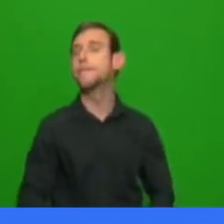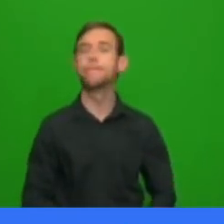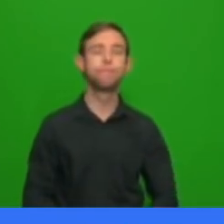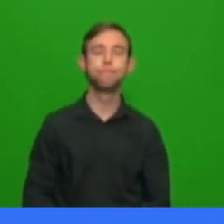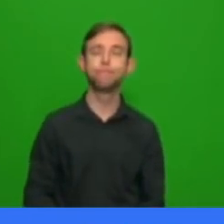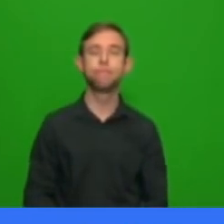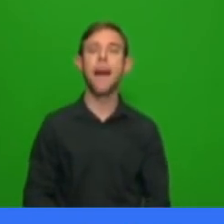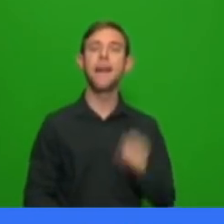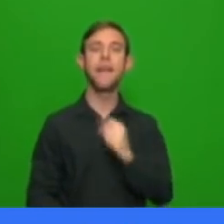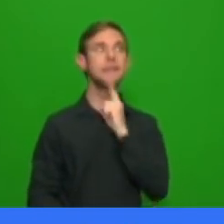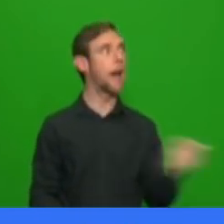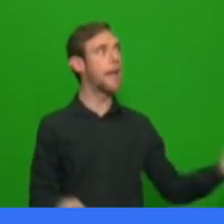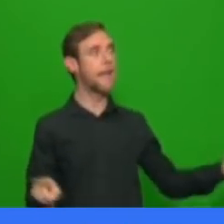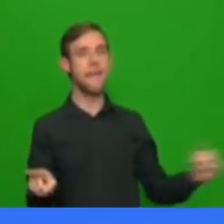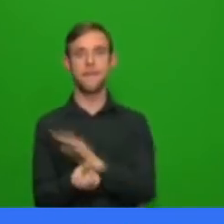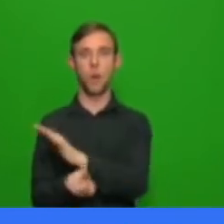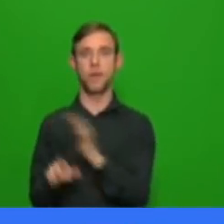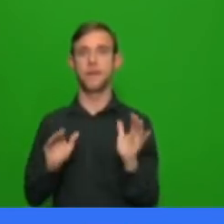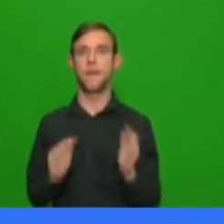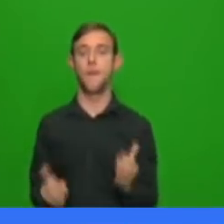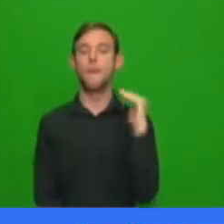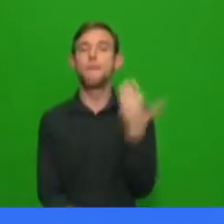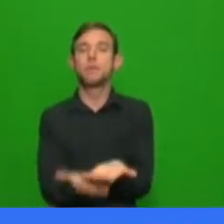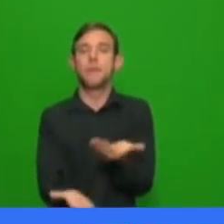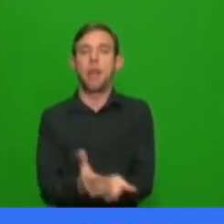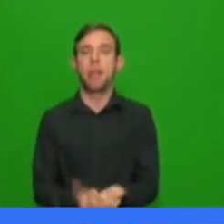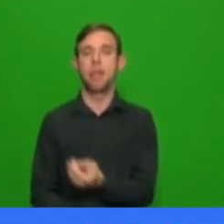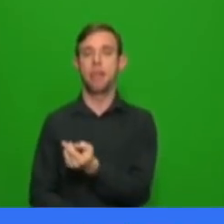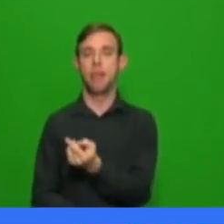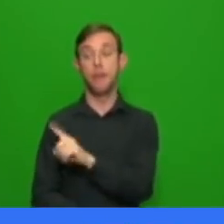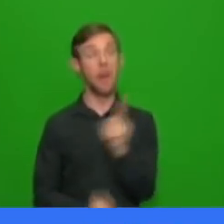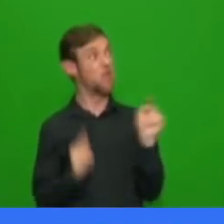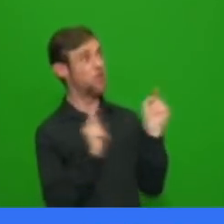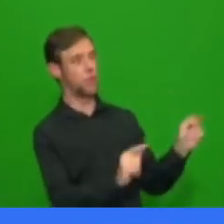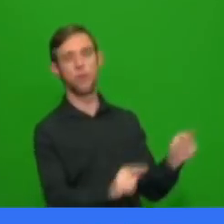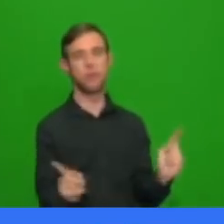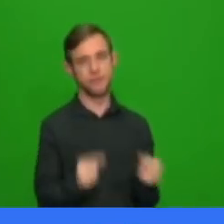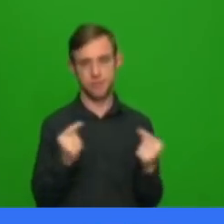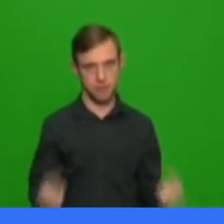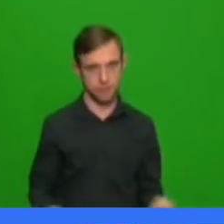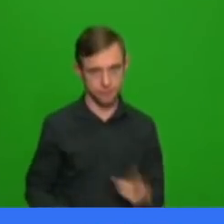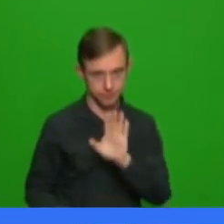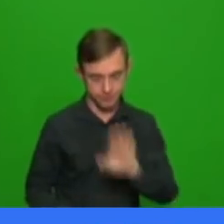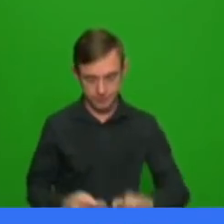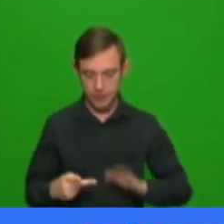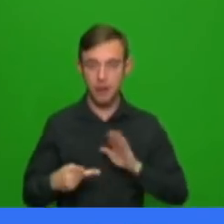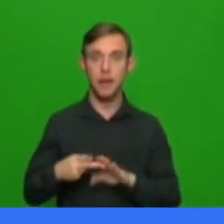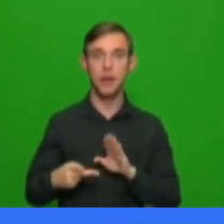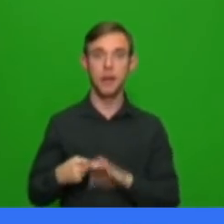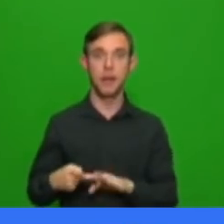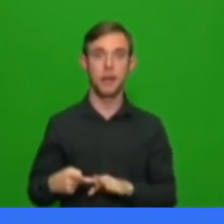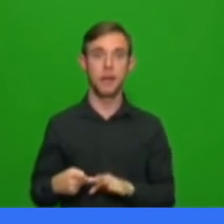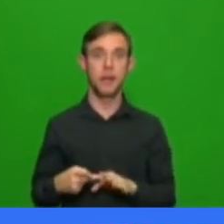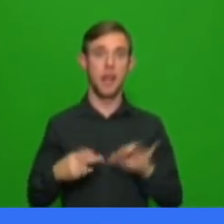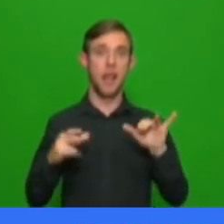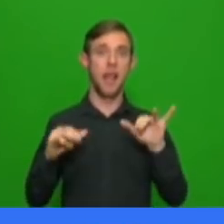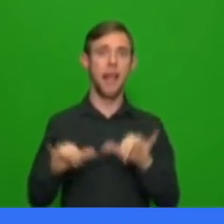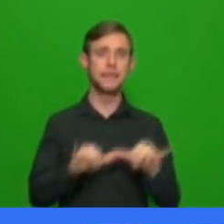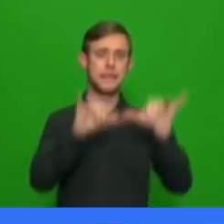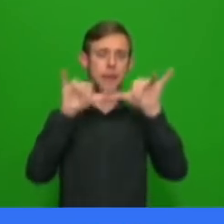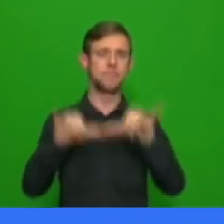drag. It is a drag on growth. The estimates are a little bit of